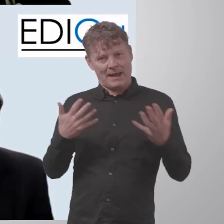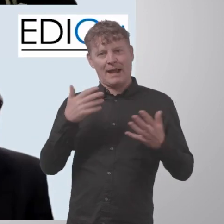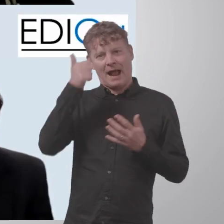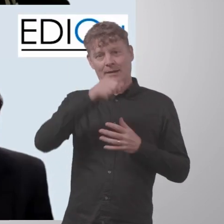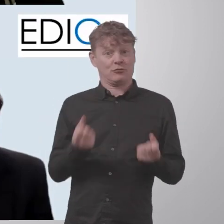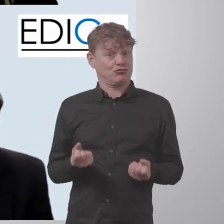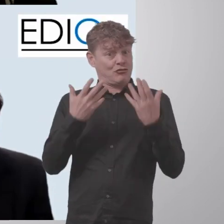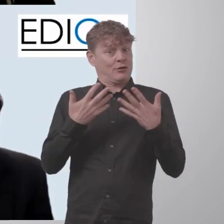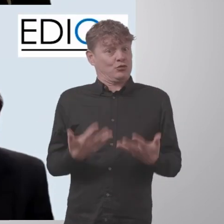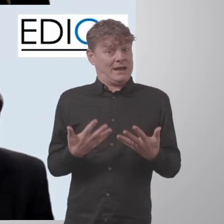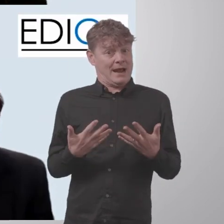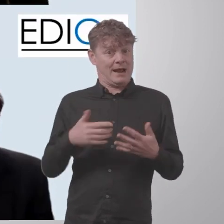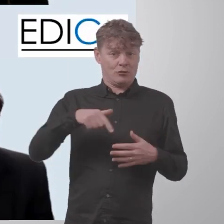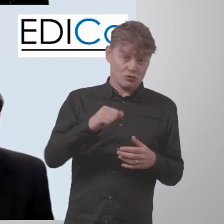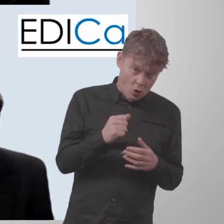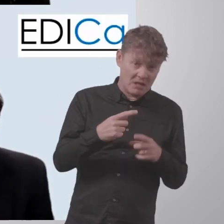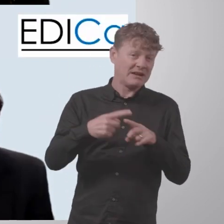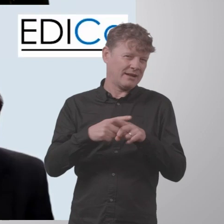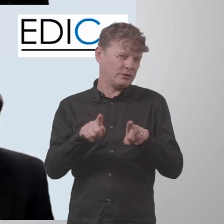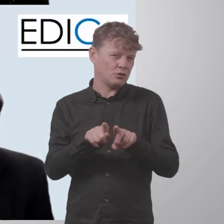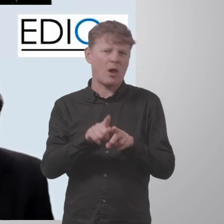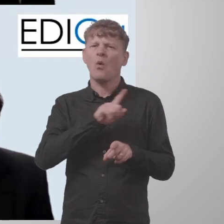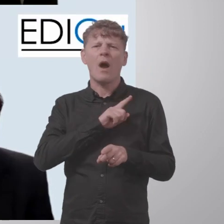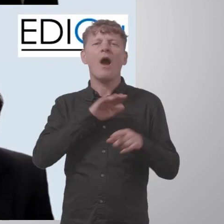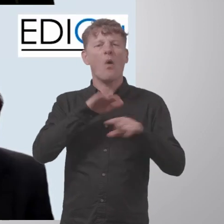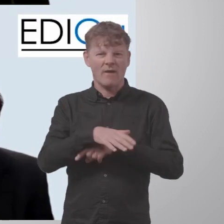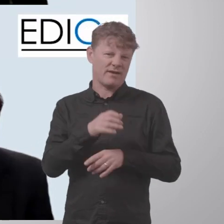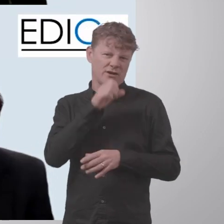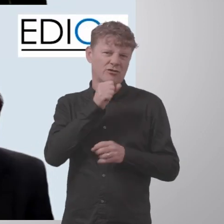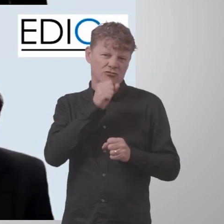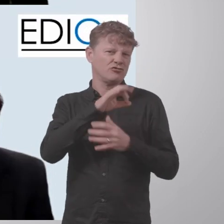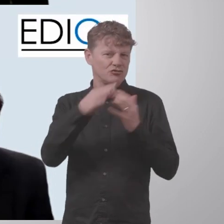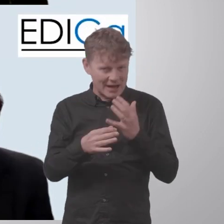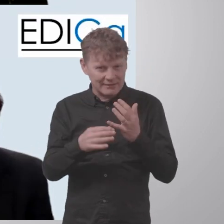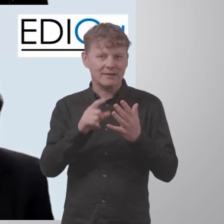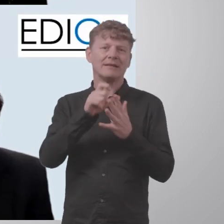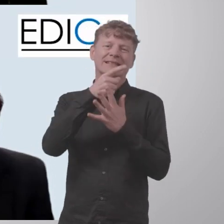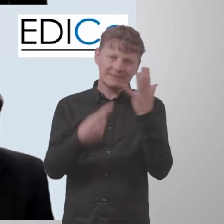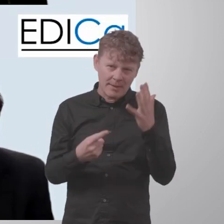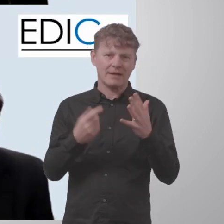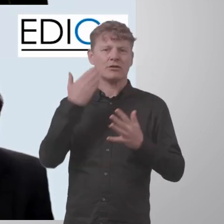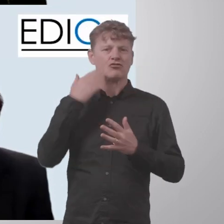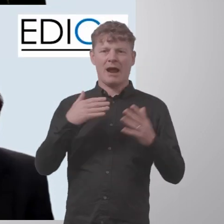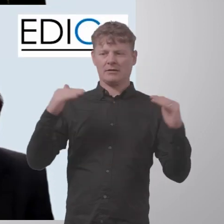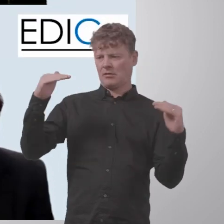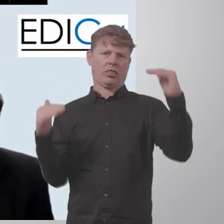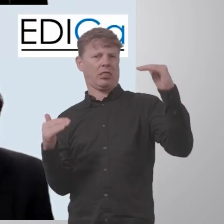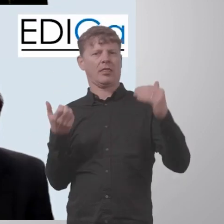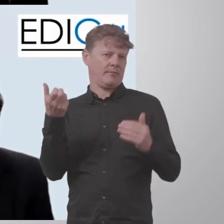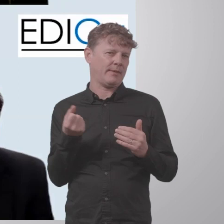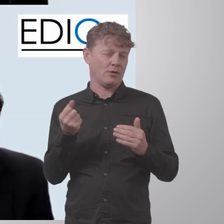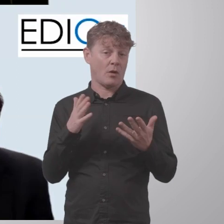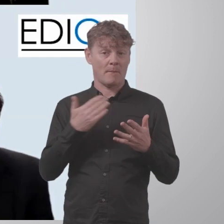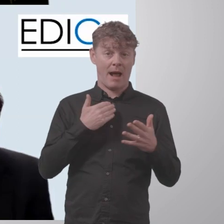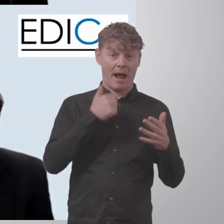And part of that is over gender, disability and race pay gaps. So for me, my academic work and my activist work in the trade